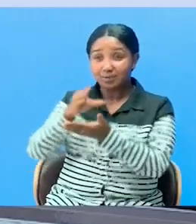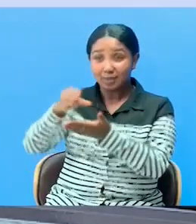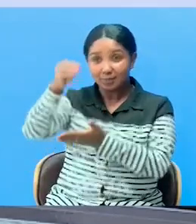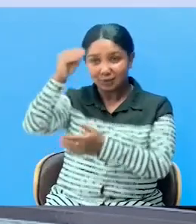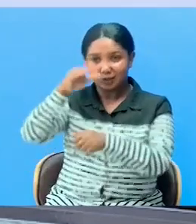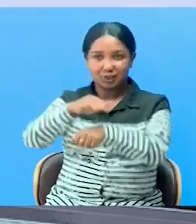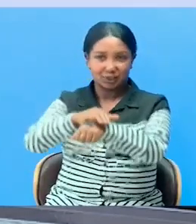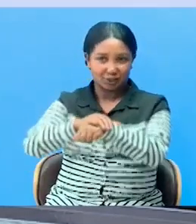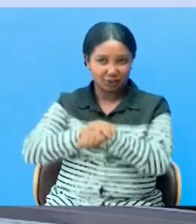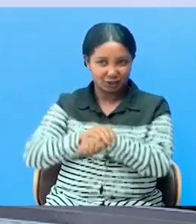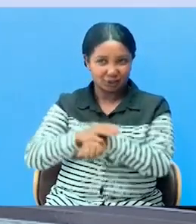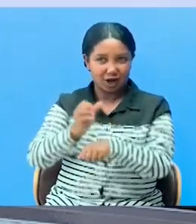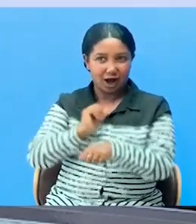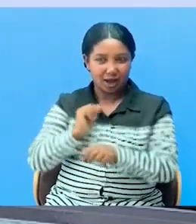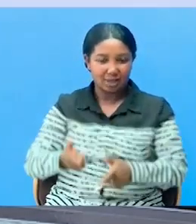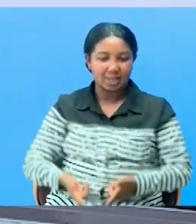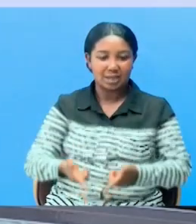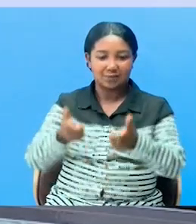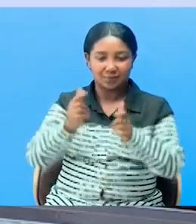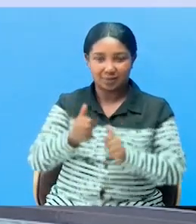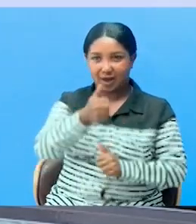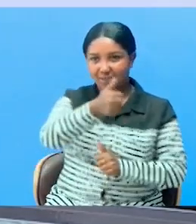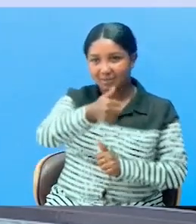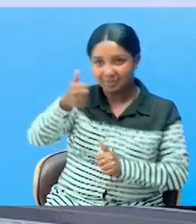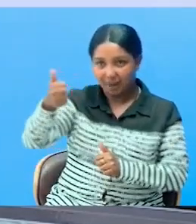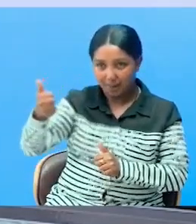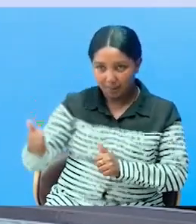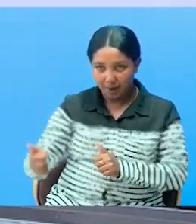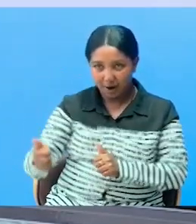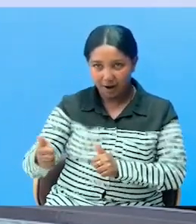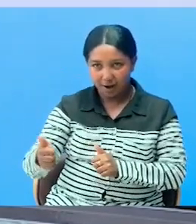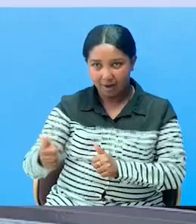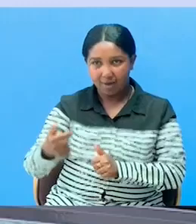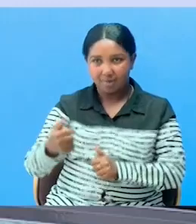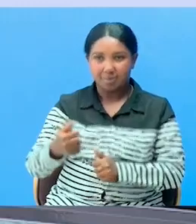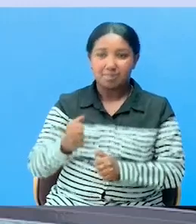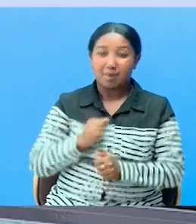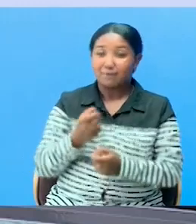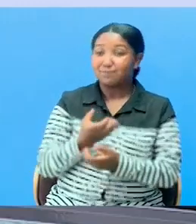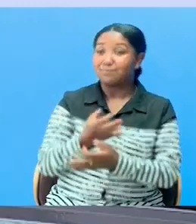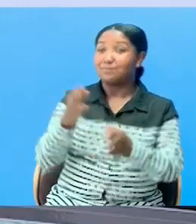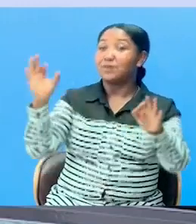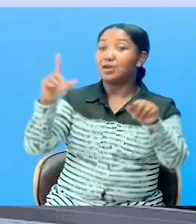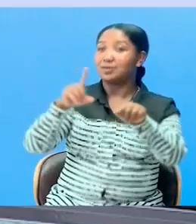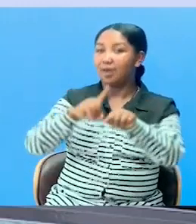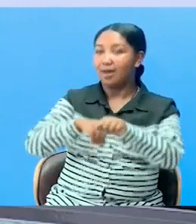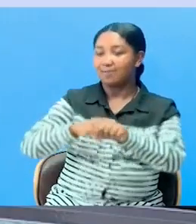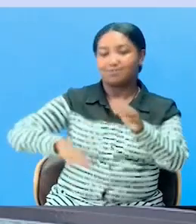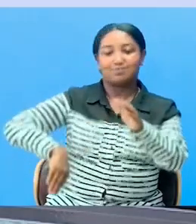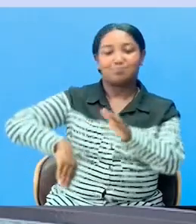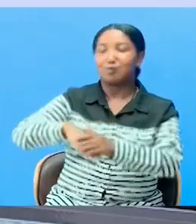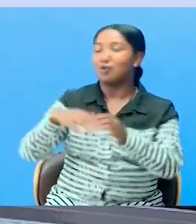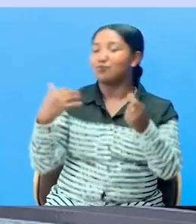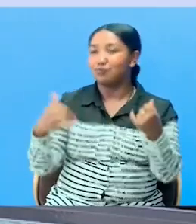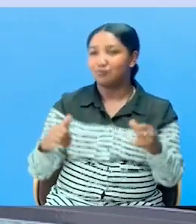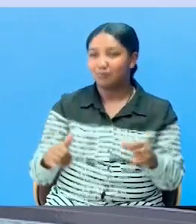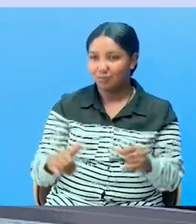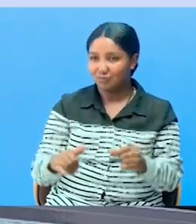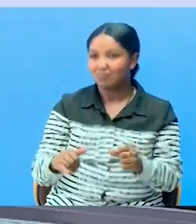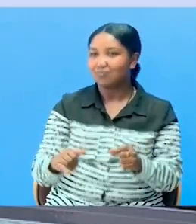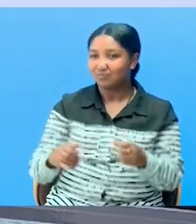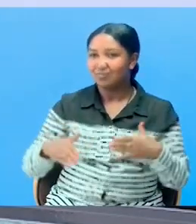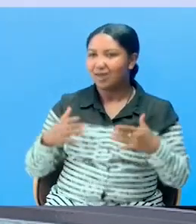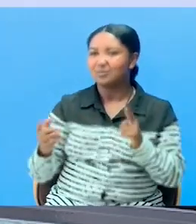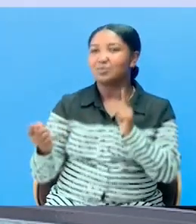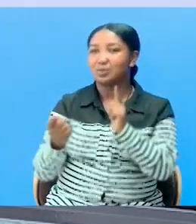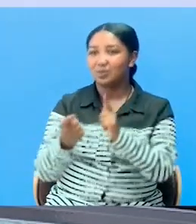is English. I live in Addis Ababa. At my free time, I play football. Nice to meet you. This